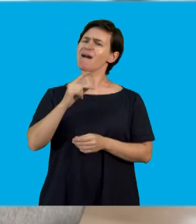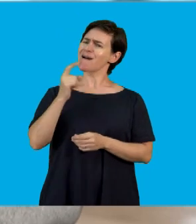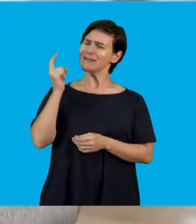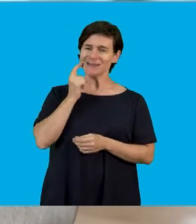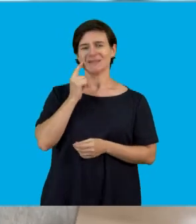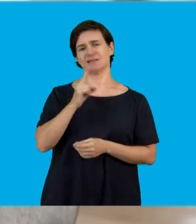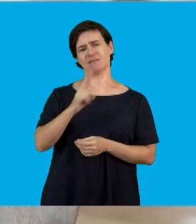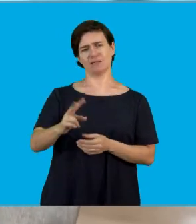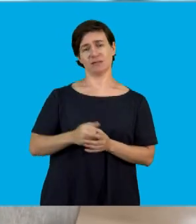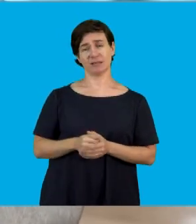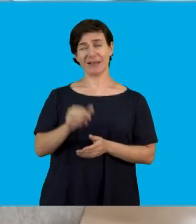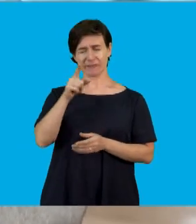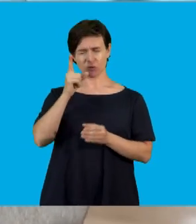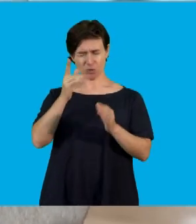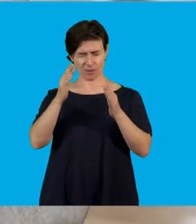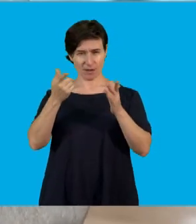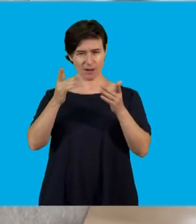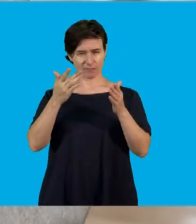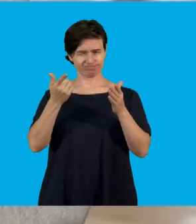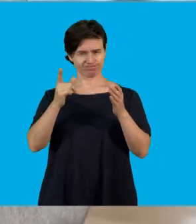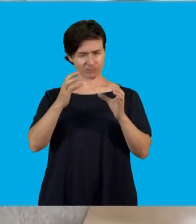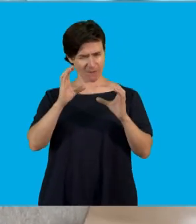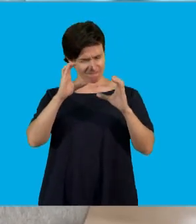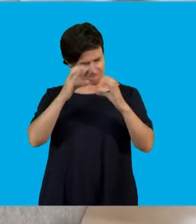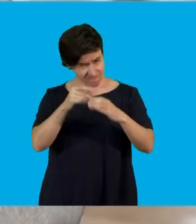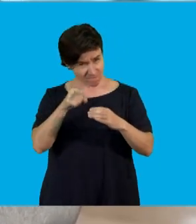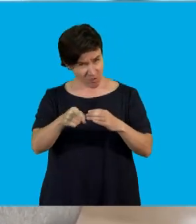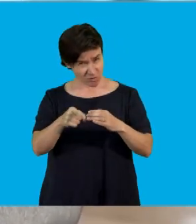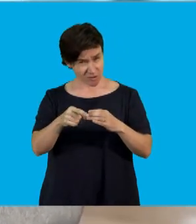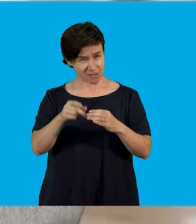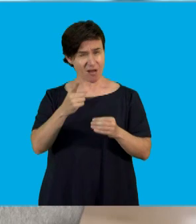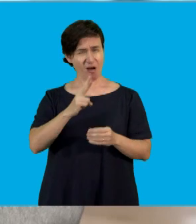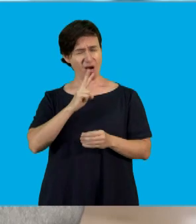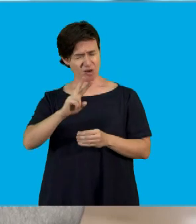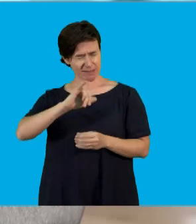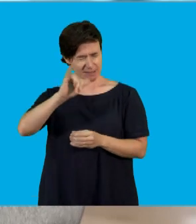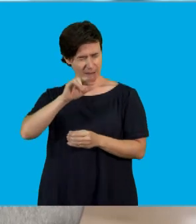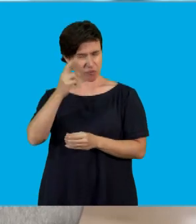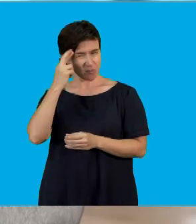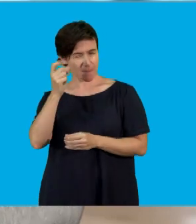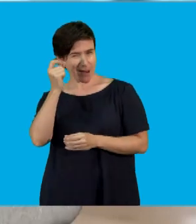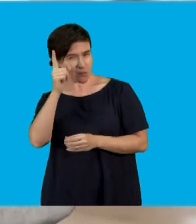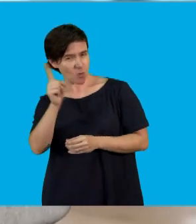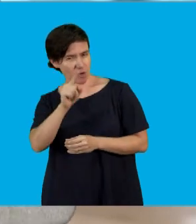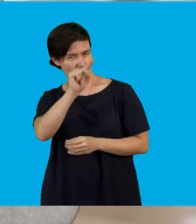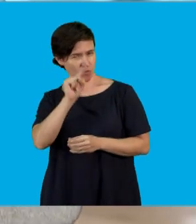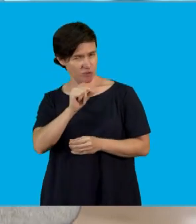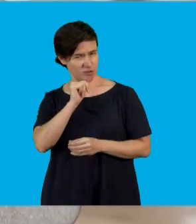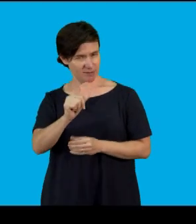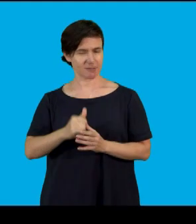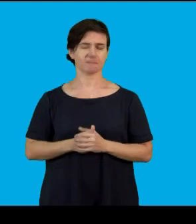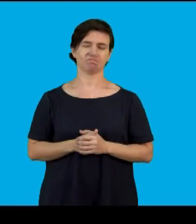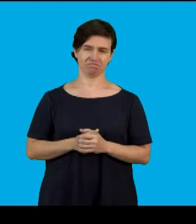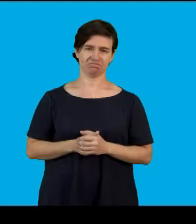answering these questions are, especially if you're going to pay attention to what? To the action verb and answer accordingly.